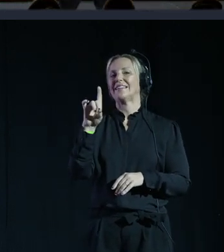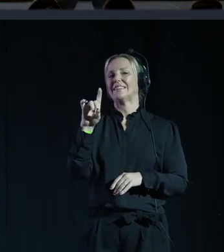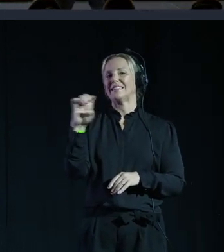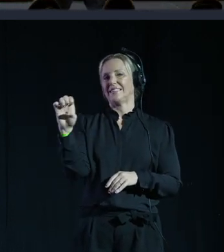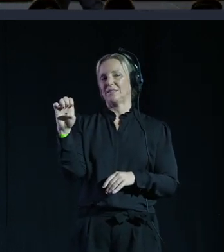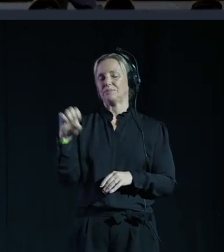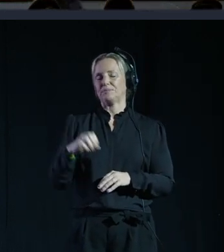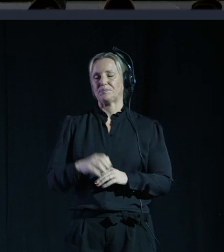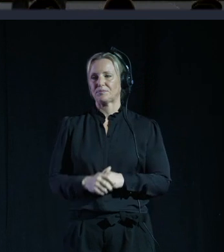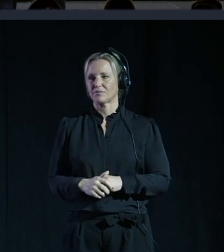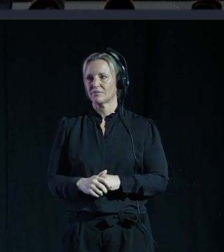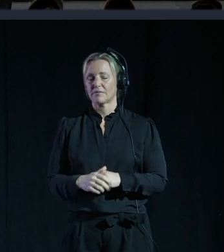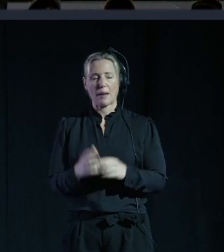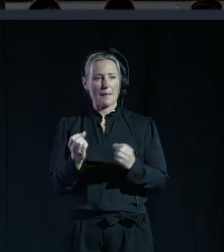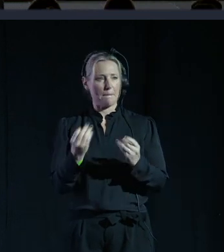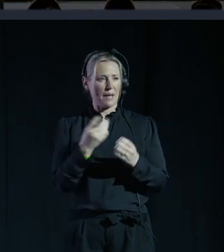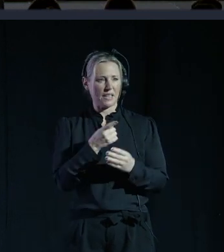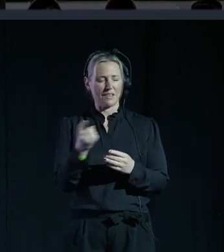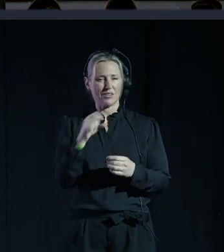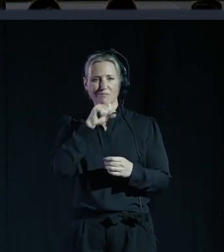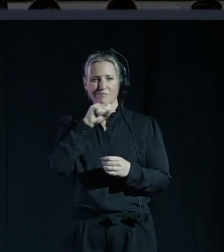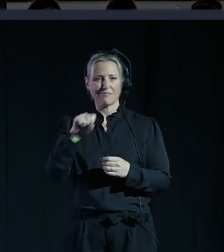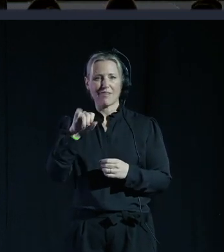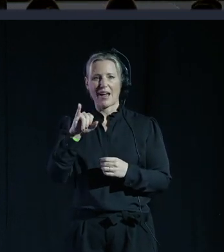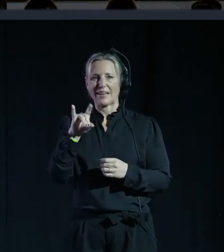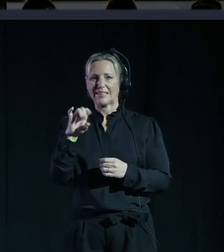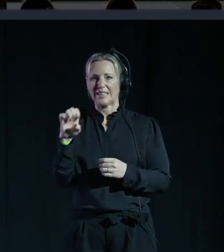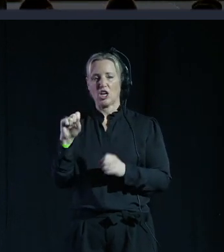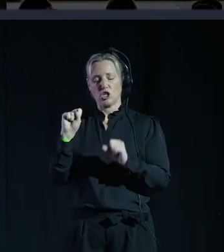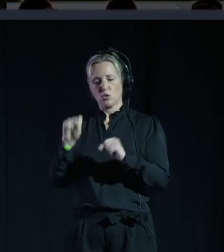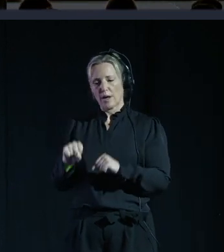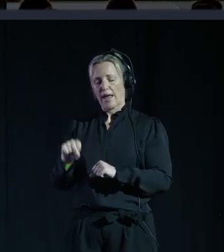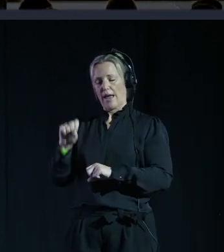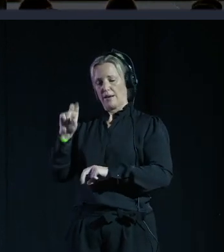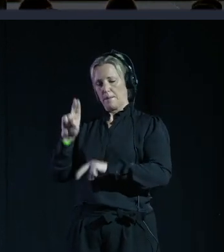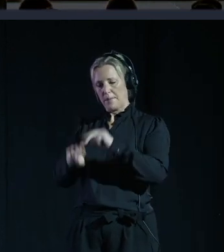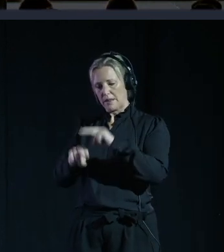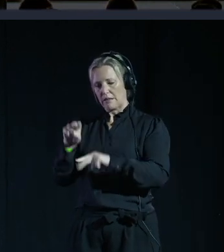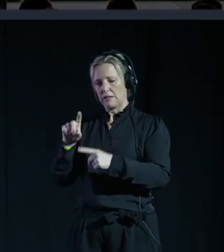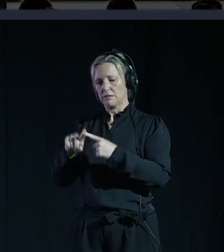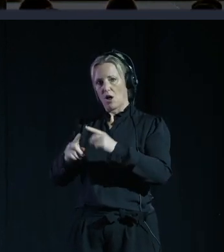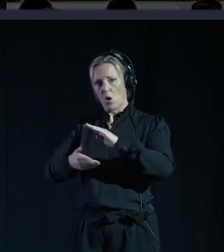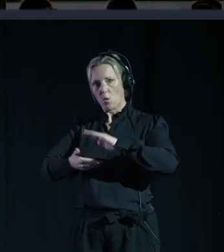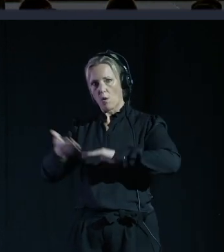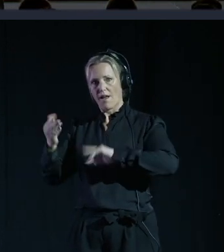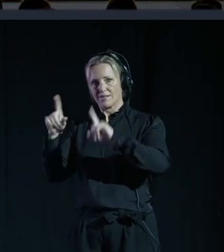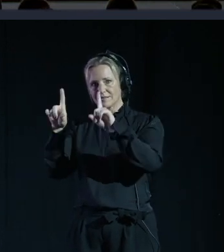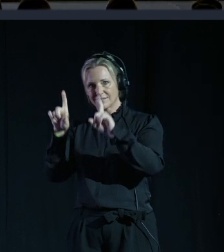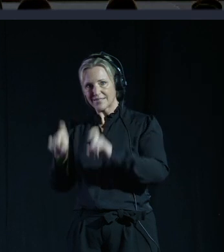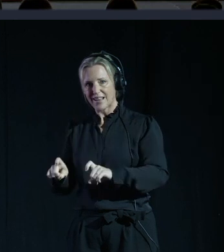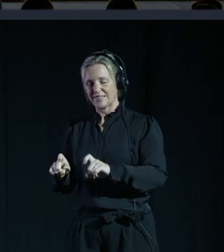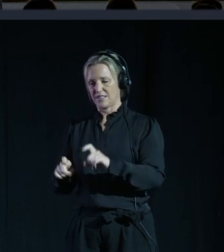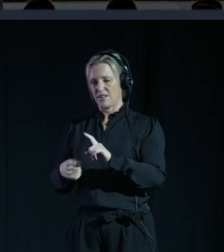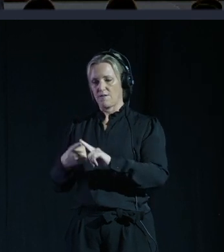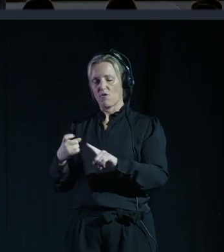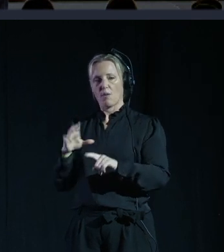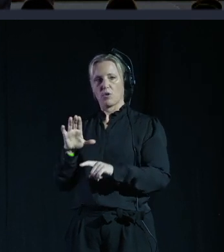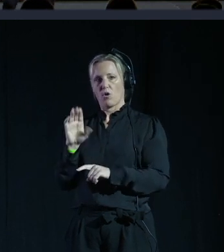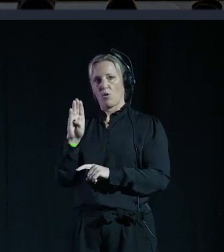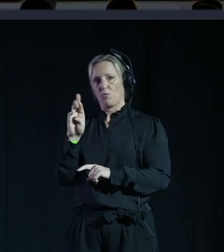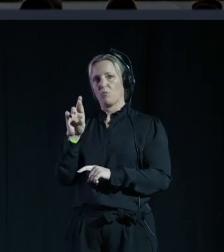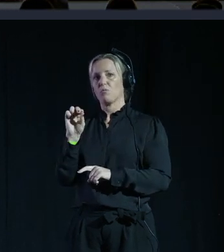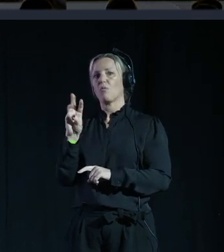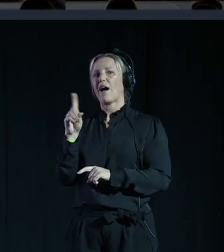You can build, run, test all right from your browser, right? Last year, I think we spent a lot of